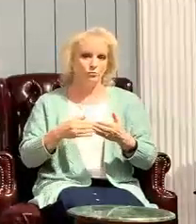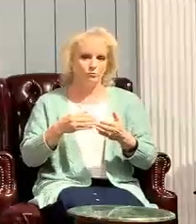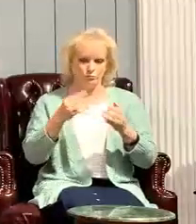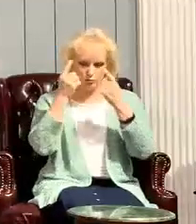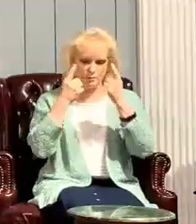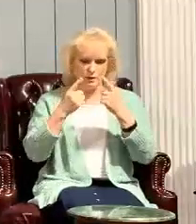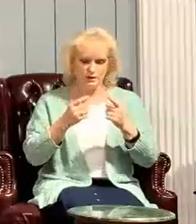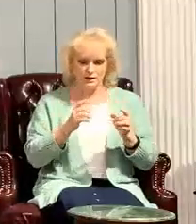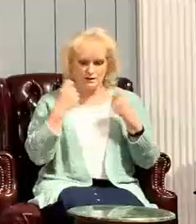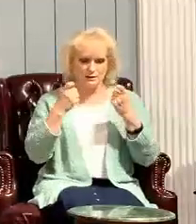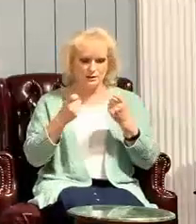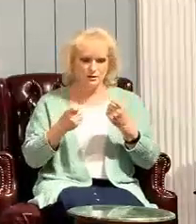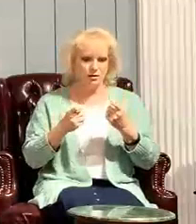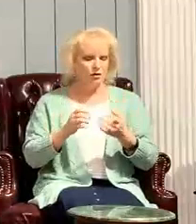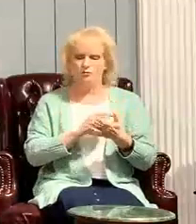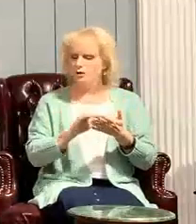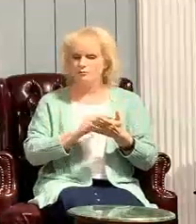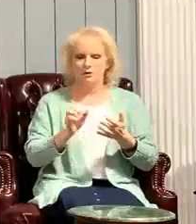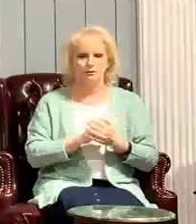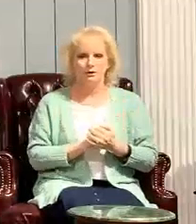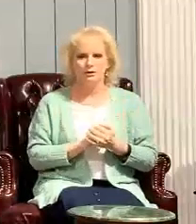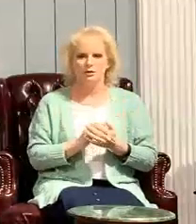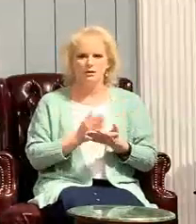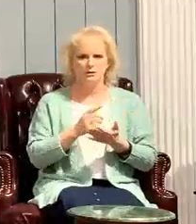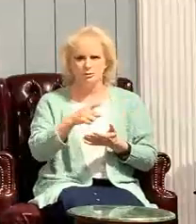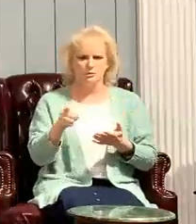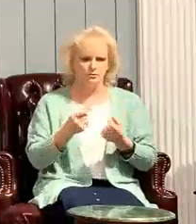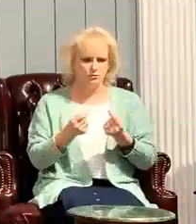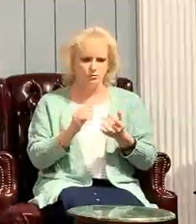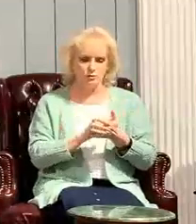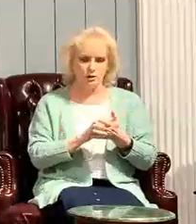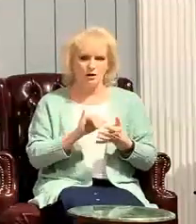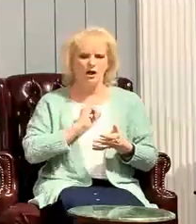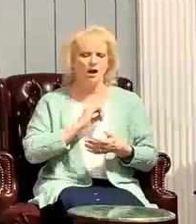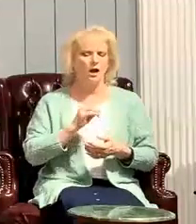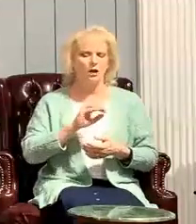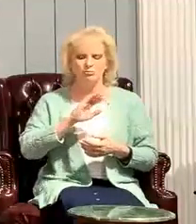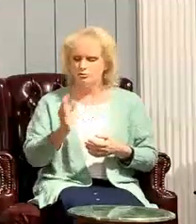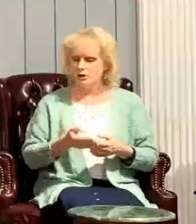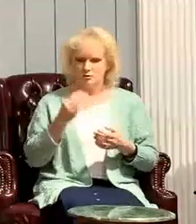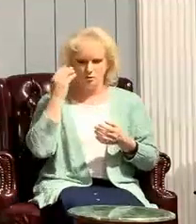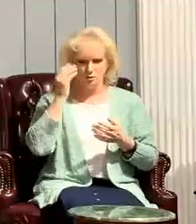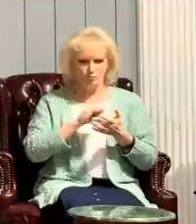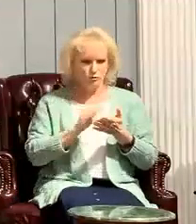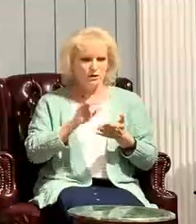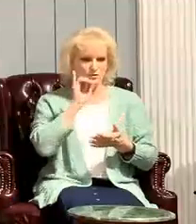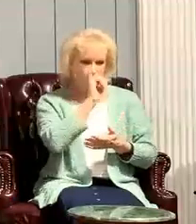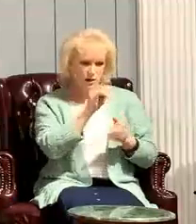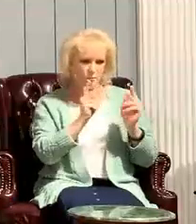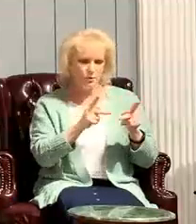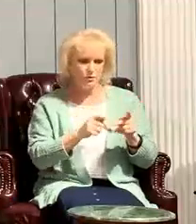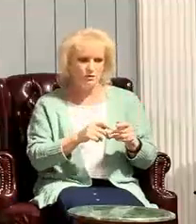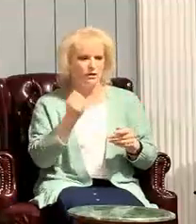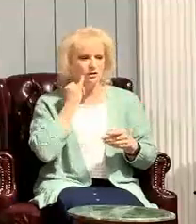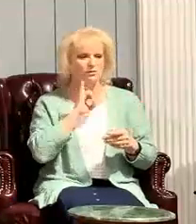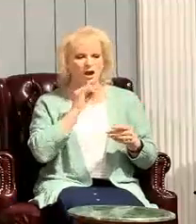Some of you do that, don't you? I'm not ever going to forgive that person. I won't ever do it. You think about it. If I forgive